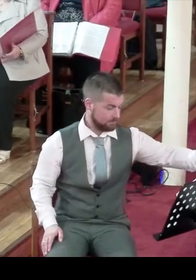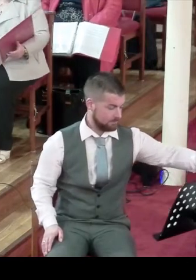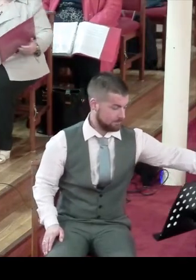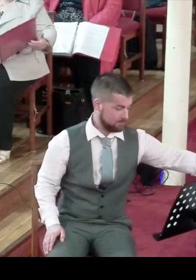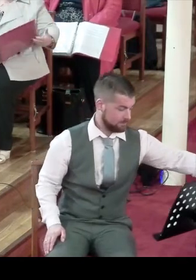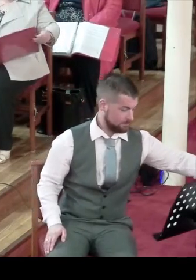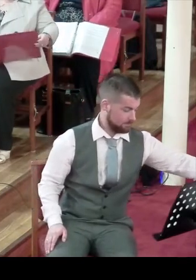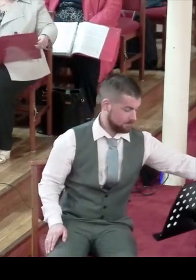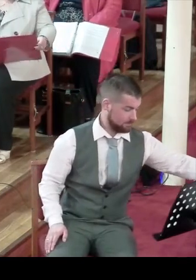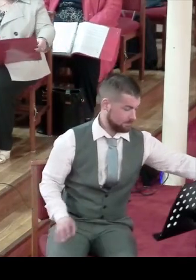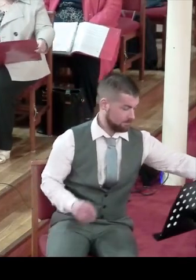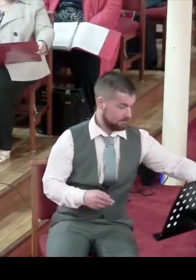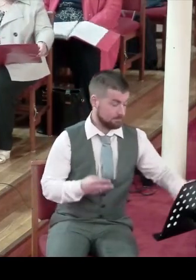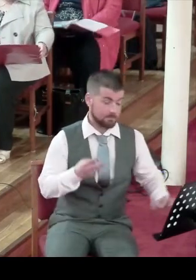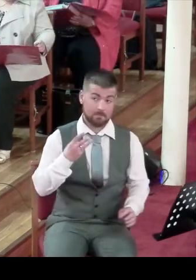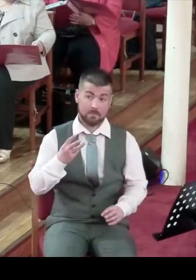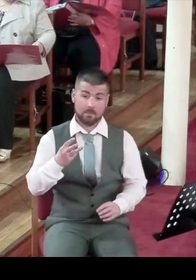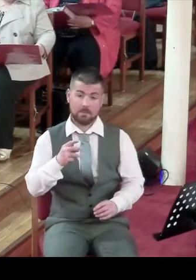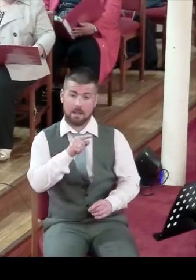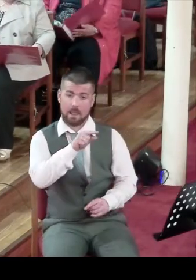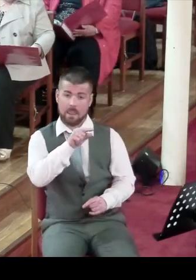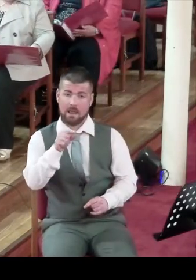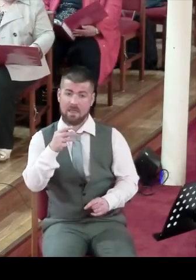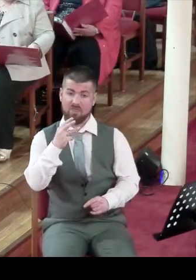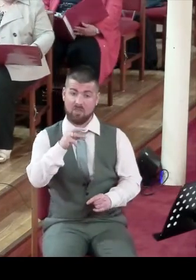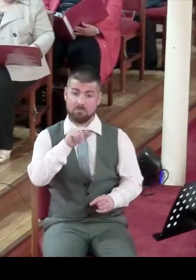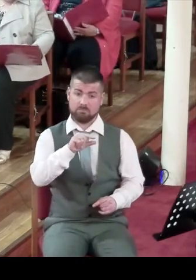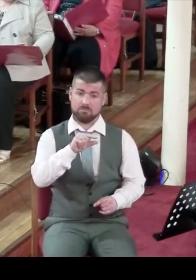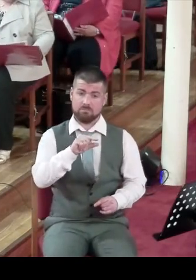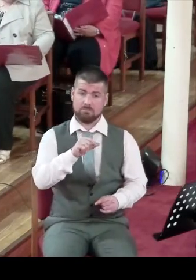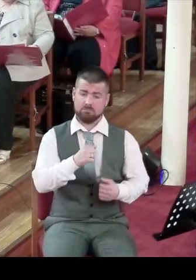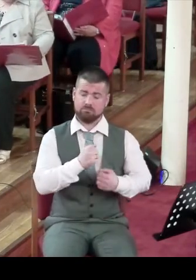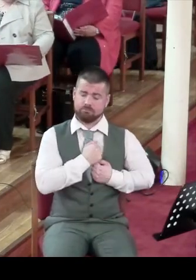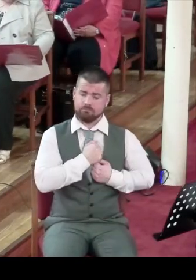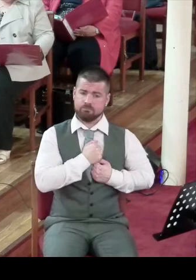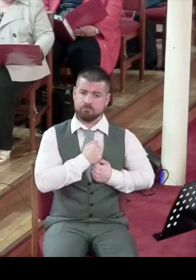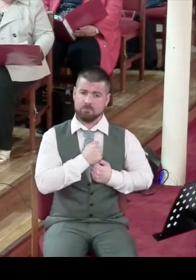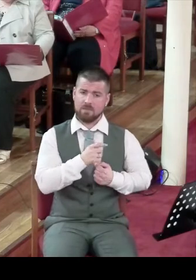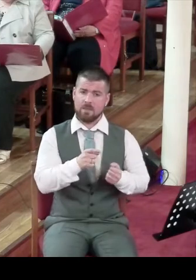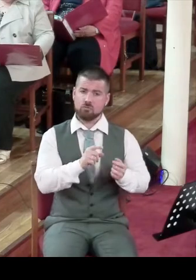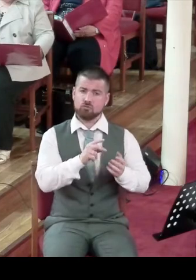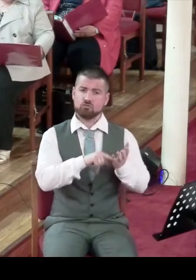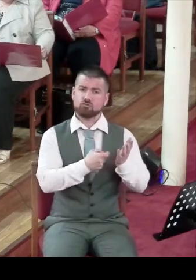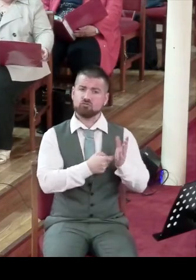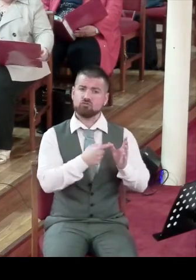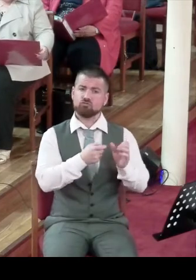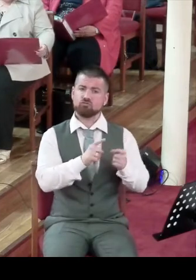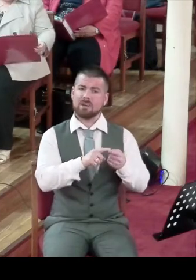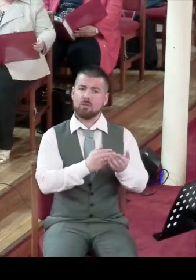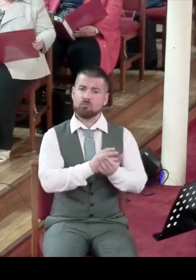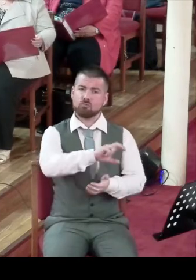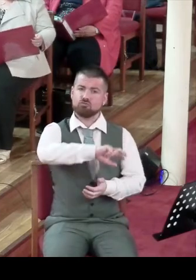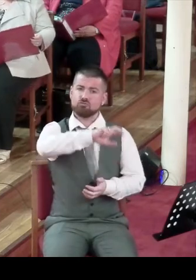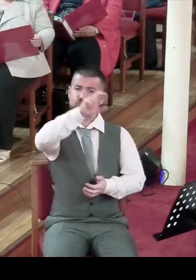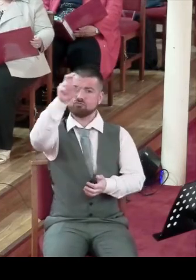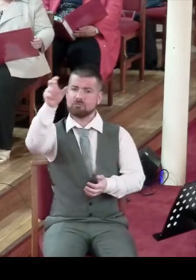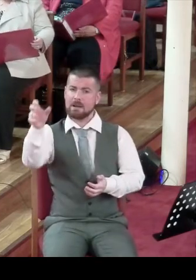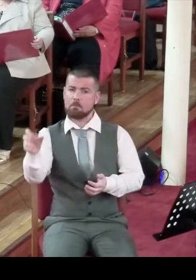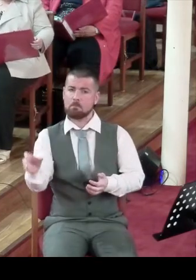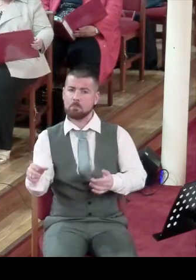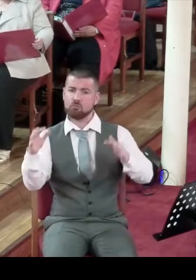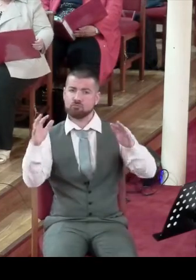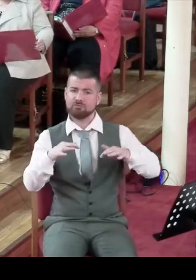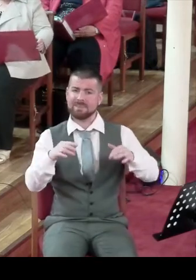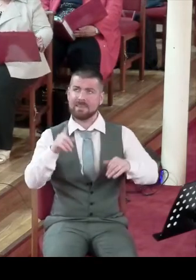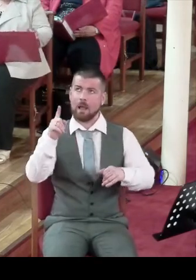The line in that third verse gets me every time. I trace the rainbow through the rain. Isn't that God's